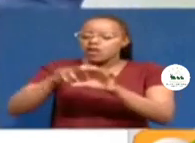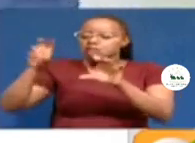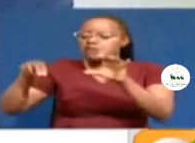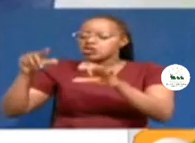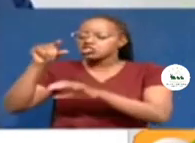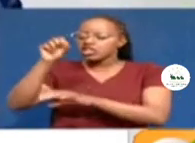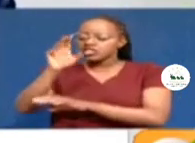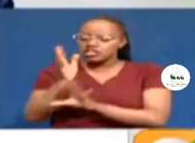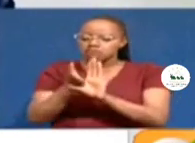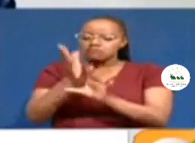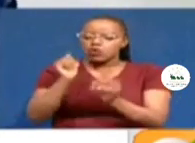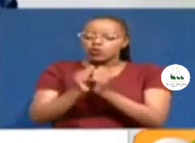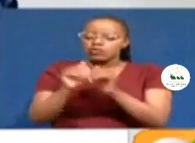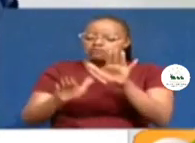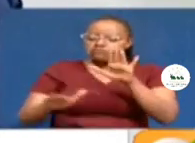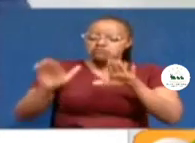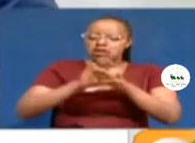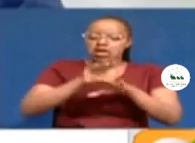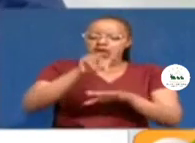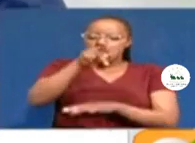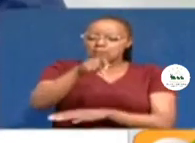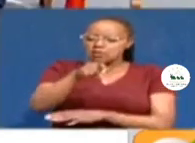GSU, replace with the APs.